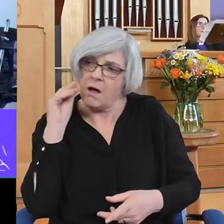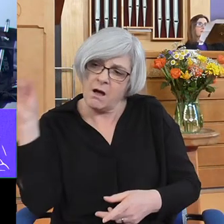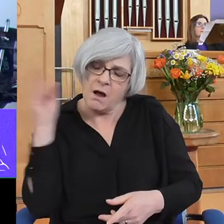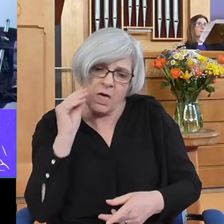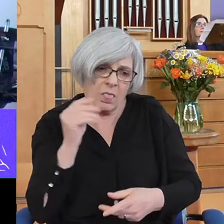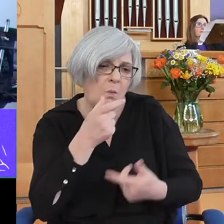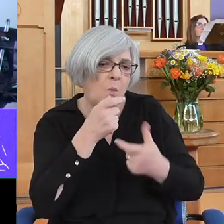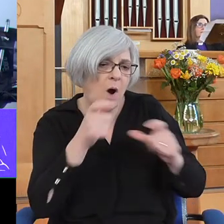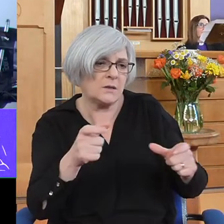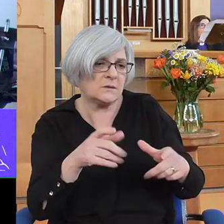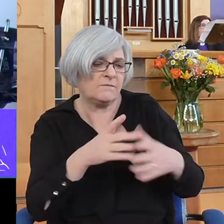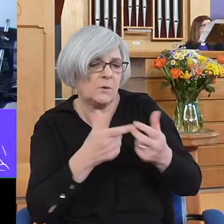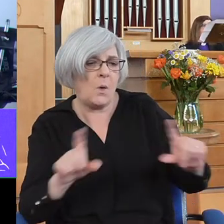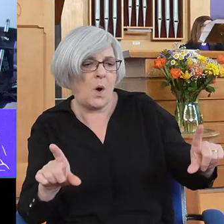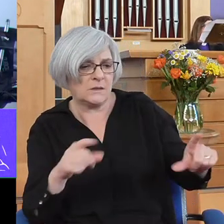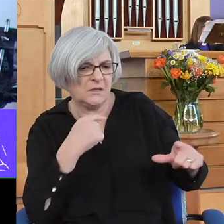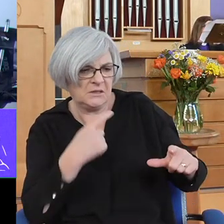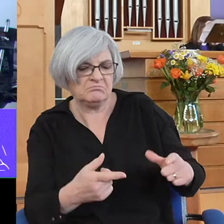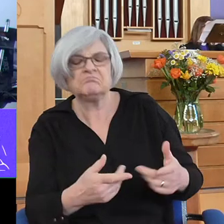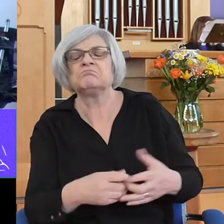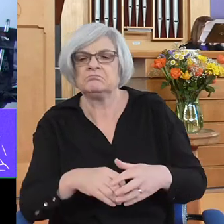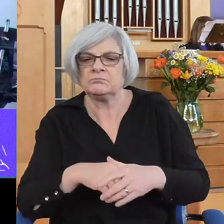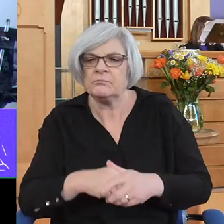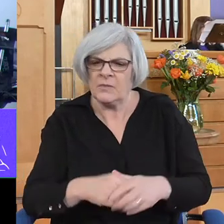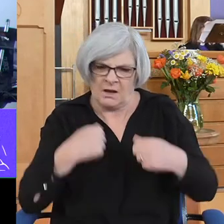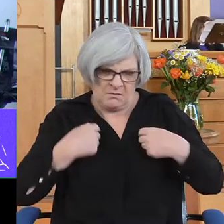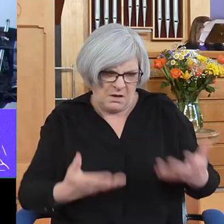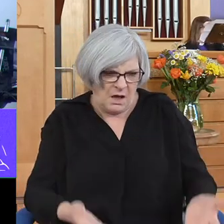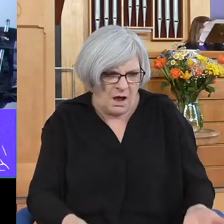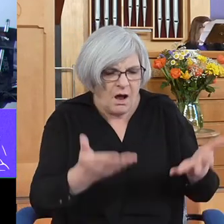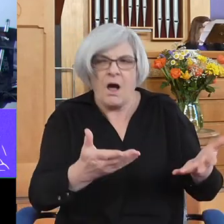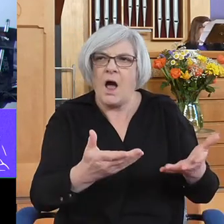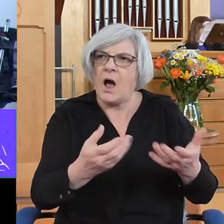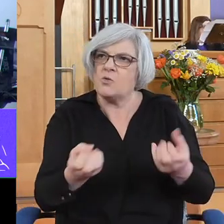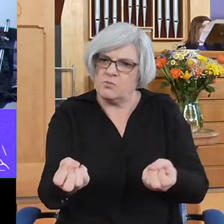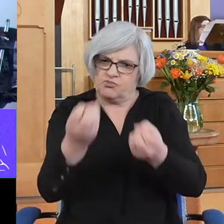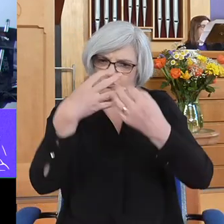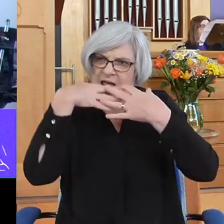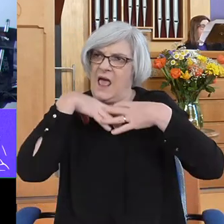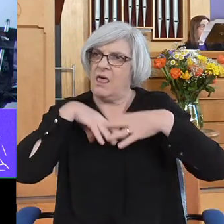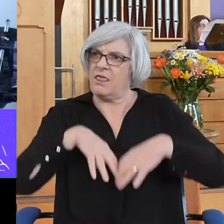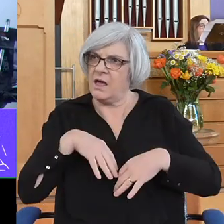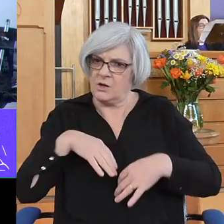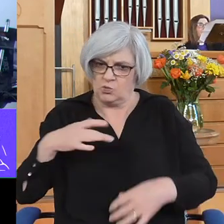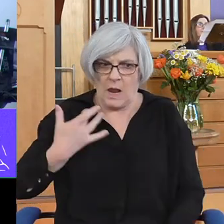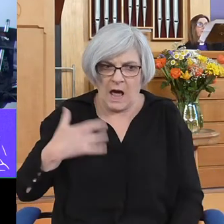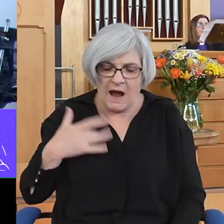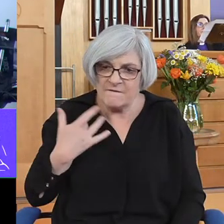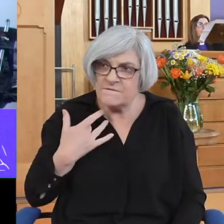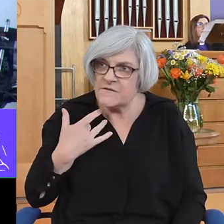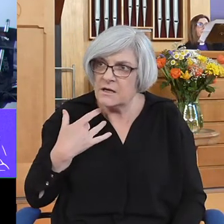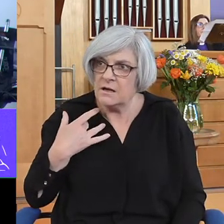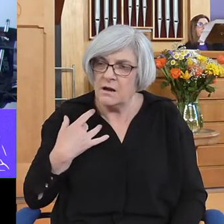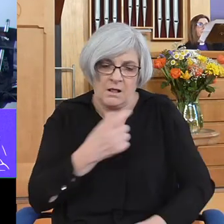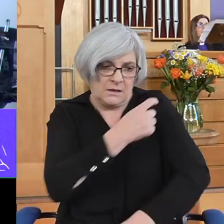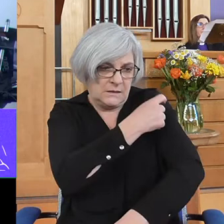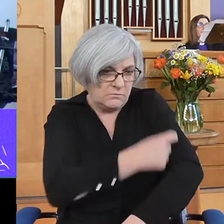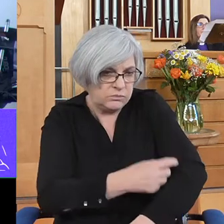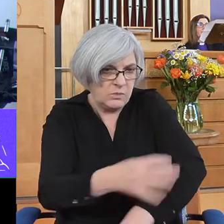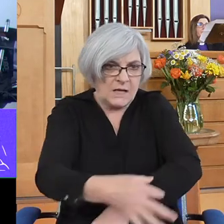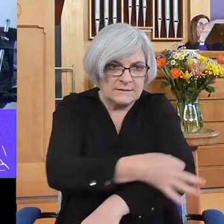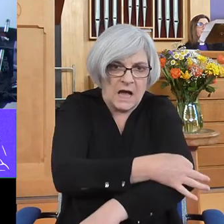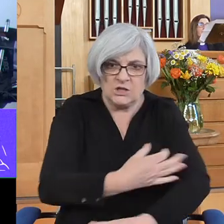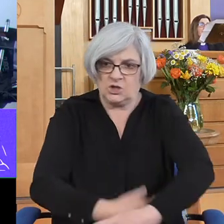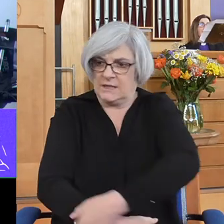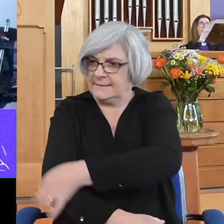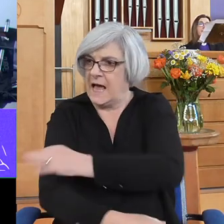what the Sovereign Lord said to these bones. I will make breath enter you and you will come to life. I will attach tendons to you and